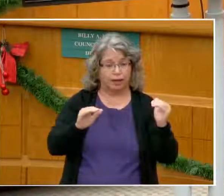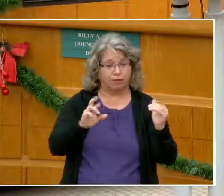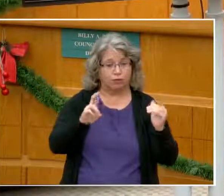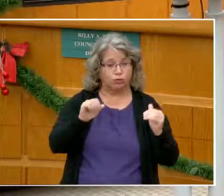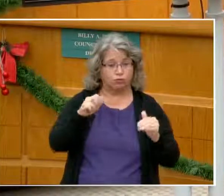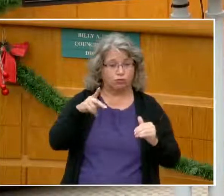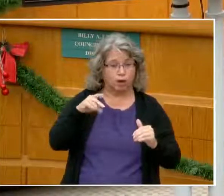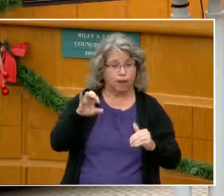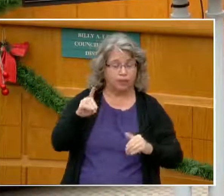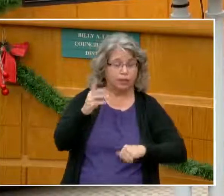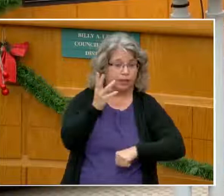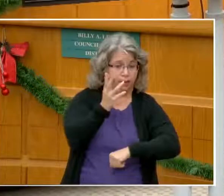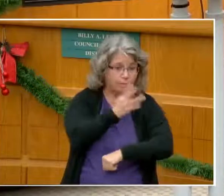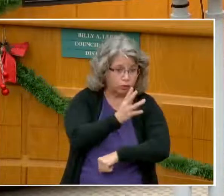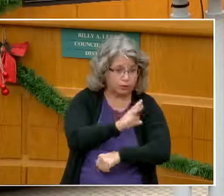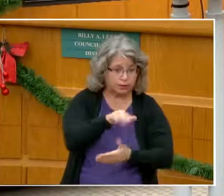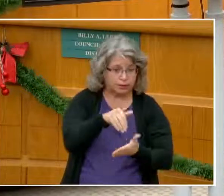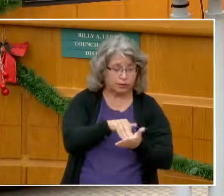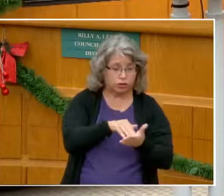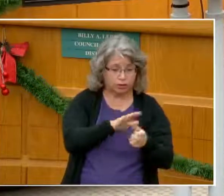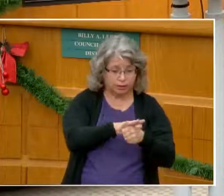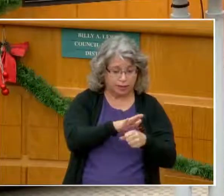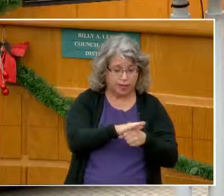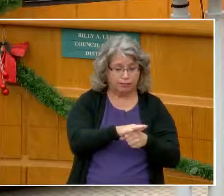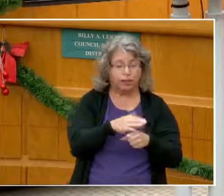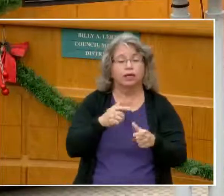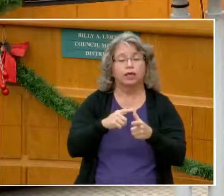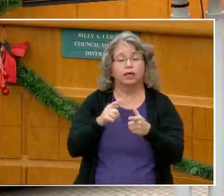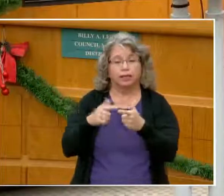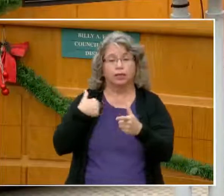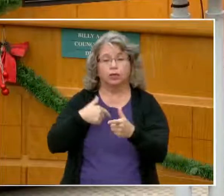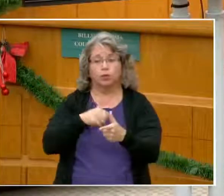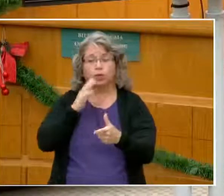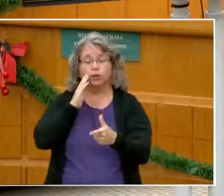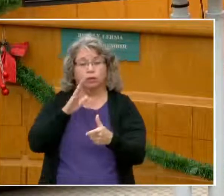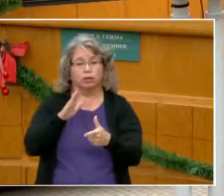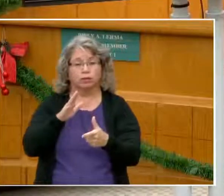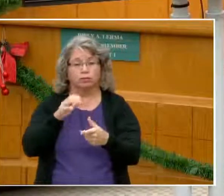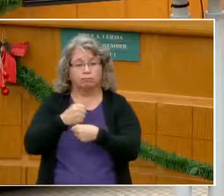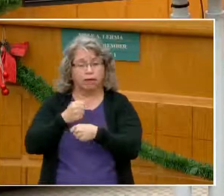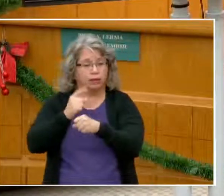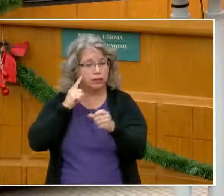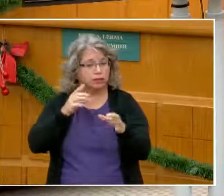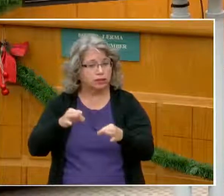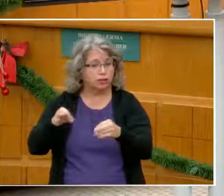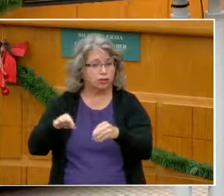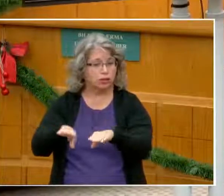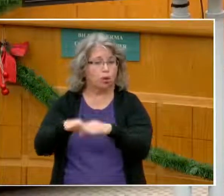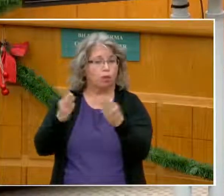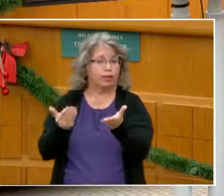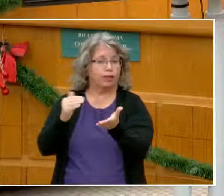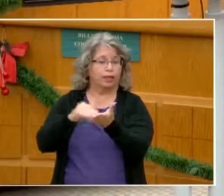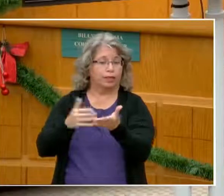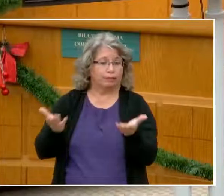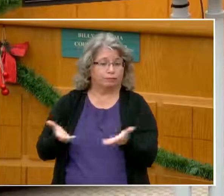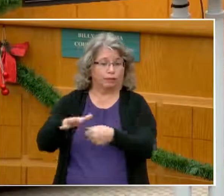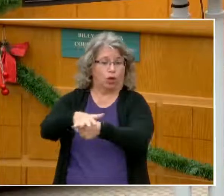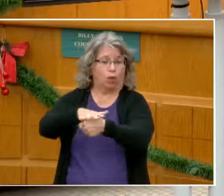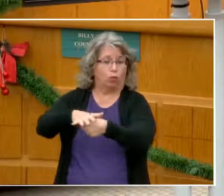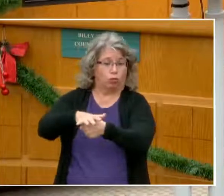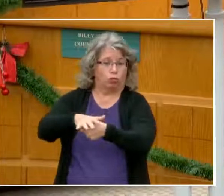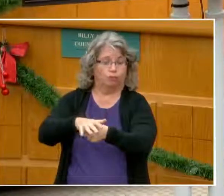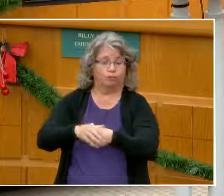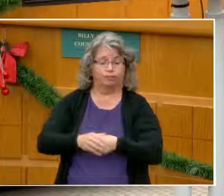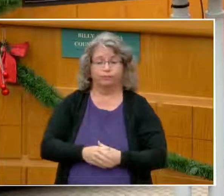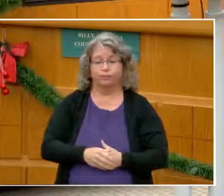decision to open them up locally. But with Ms. Stith's assistance and going to folks' places